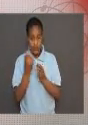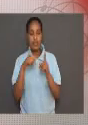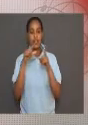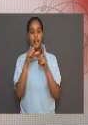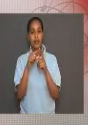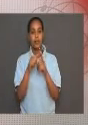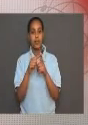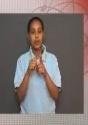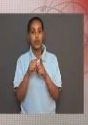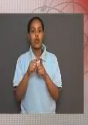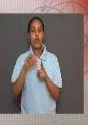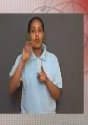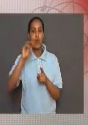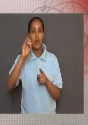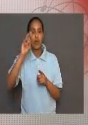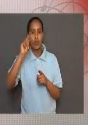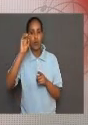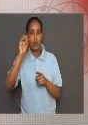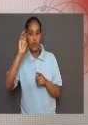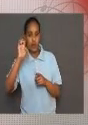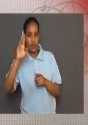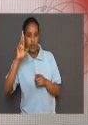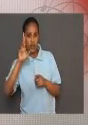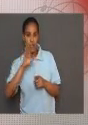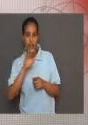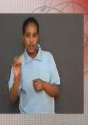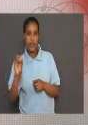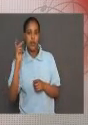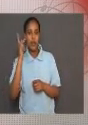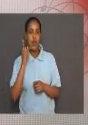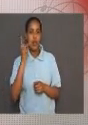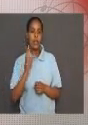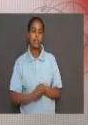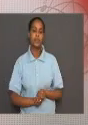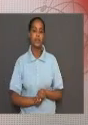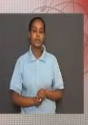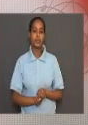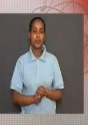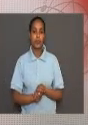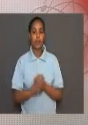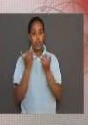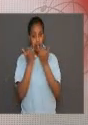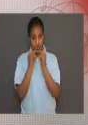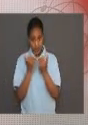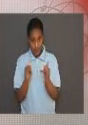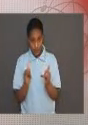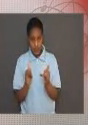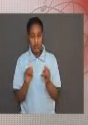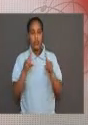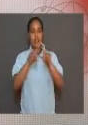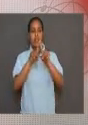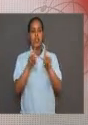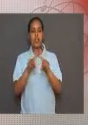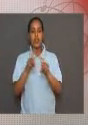terms monomer and polymer. We will classify